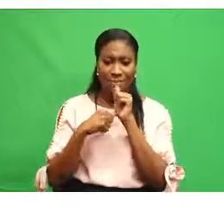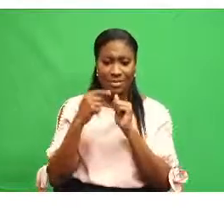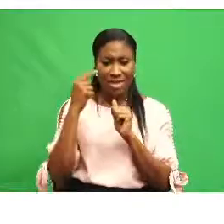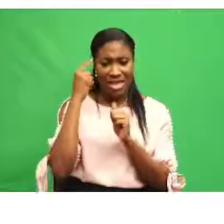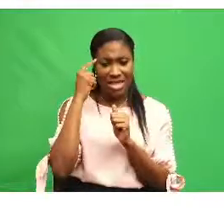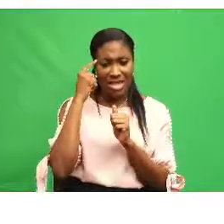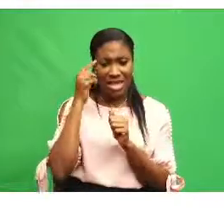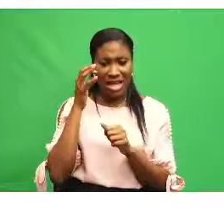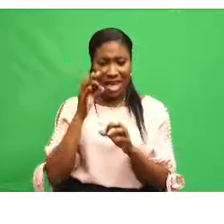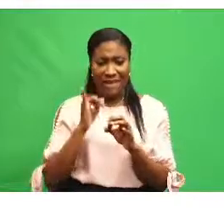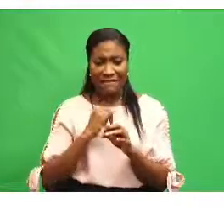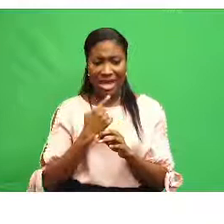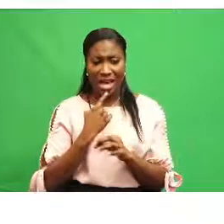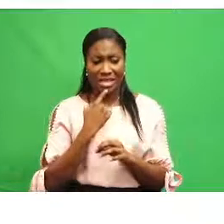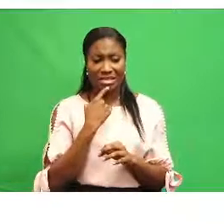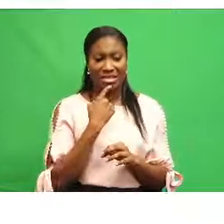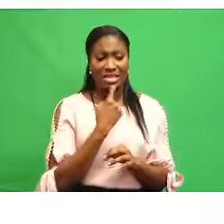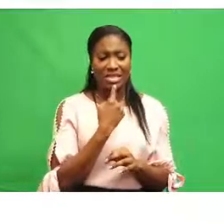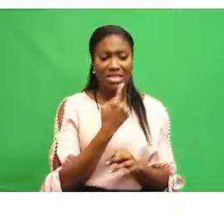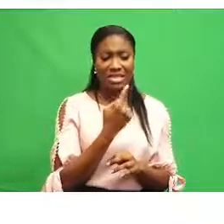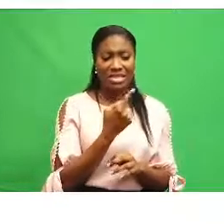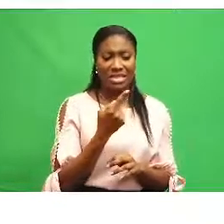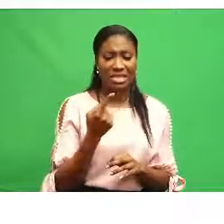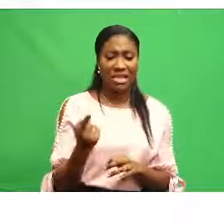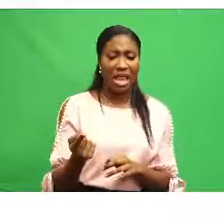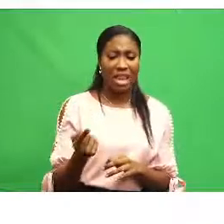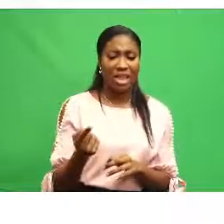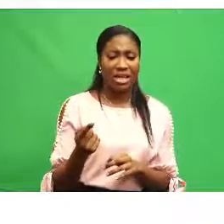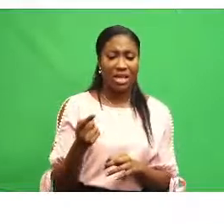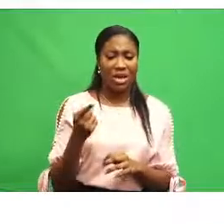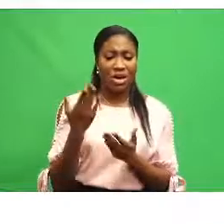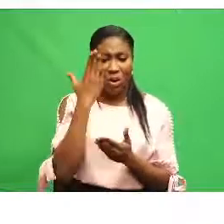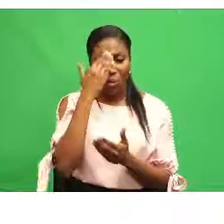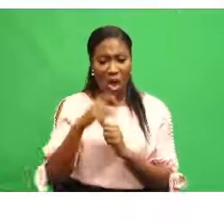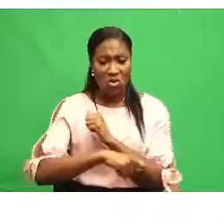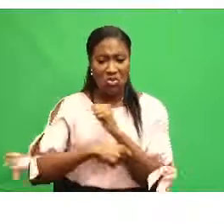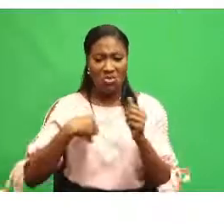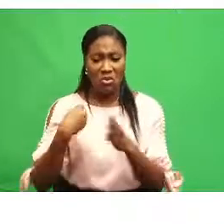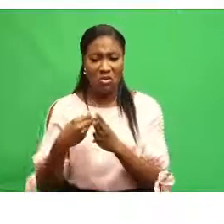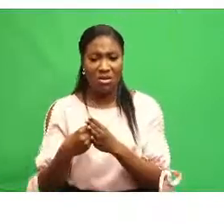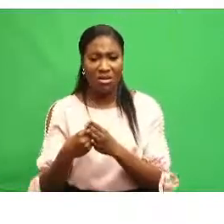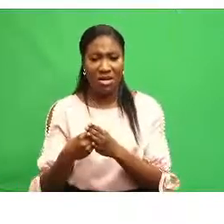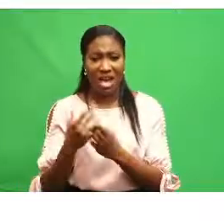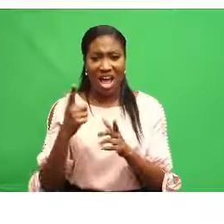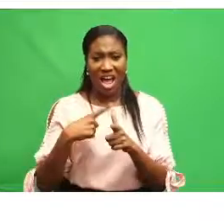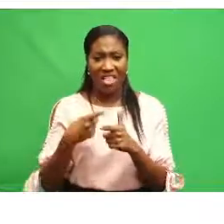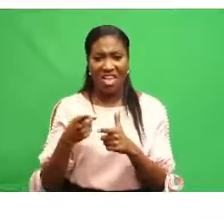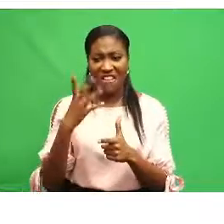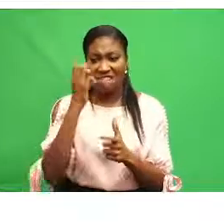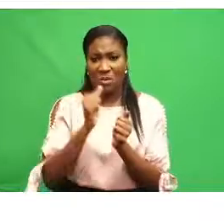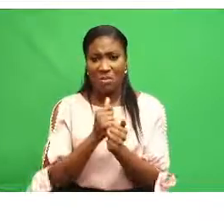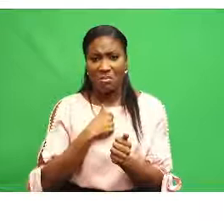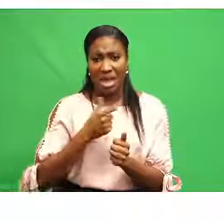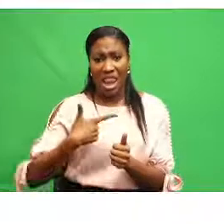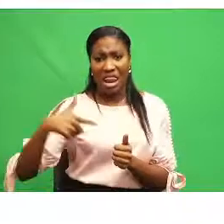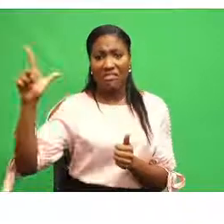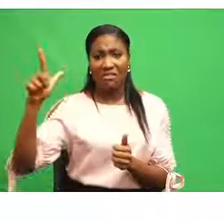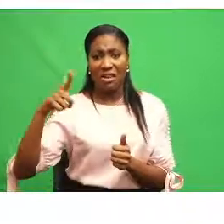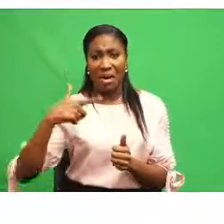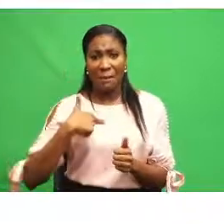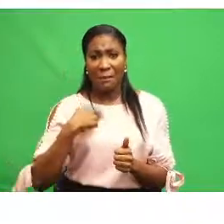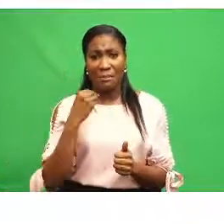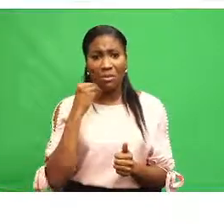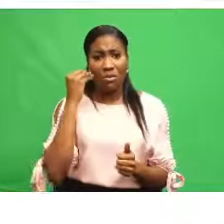tell Jean this, next thing Jean might say, look, you see me and you better keep your money or you find somebody else. And you want